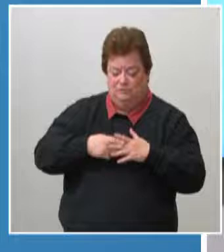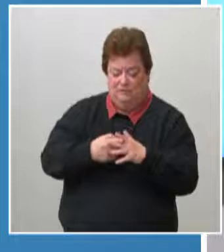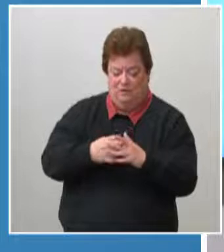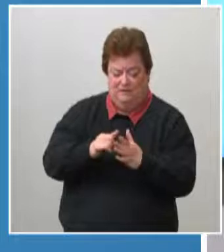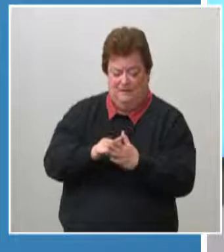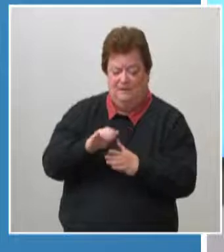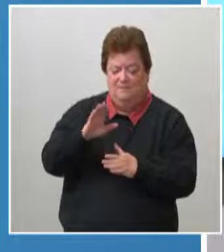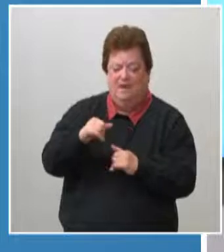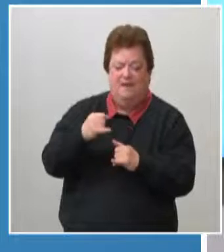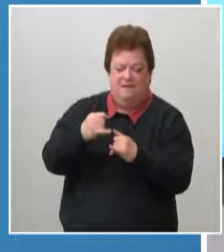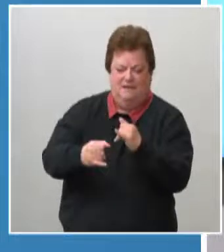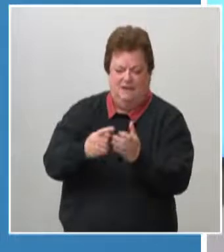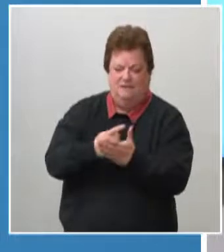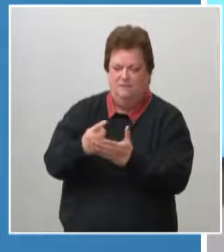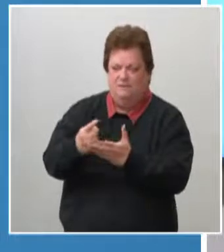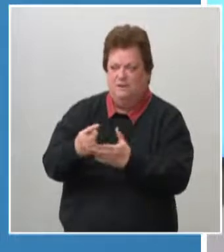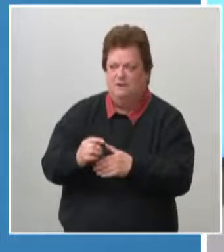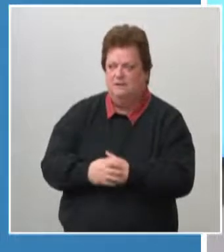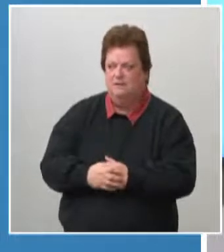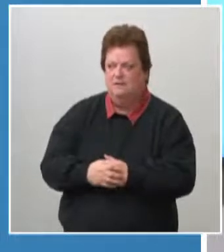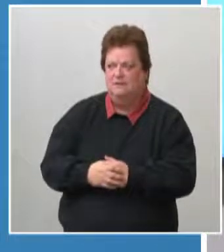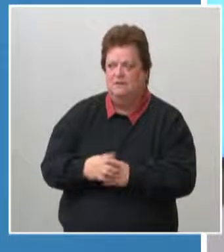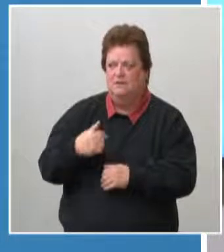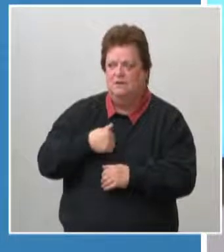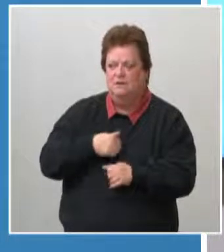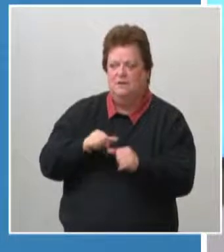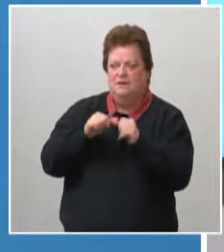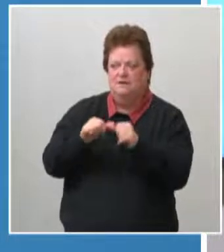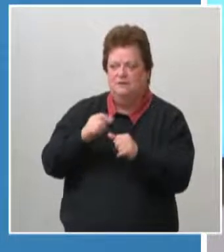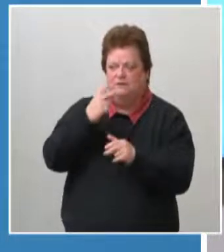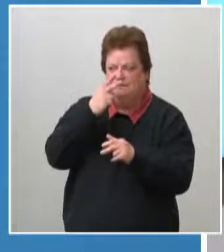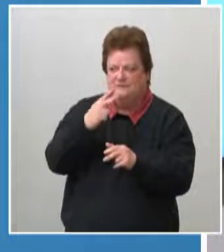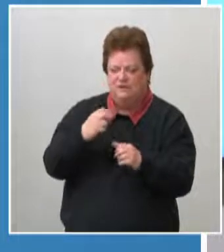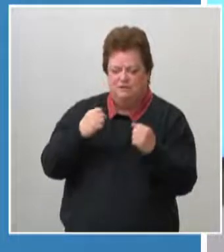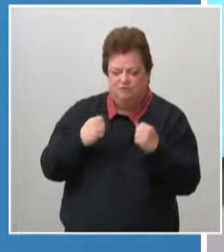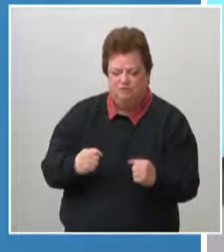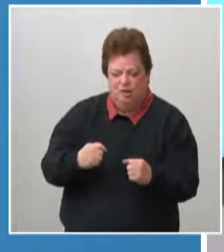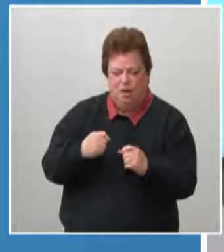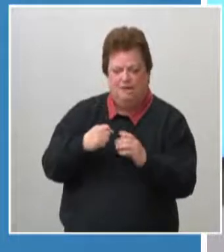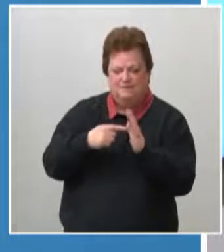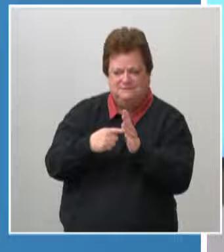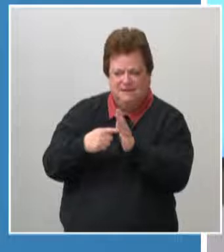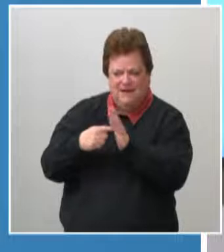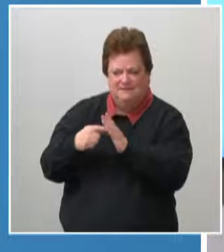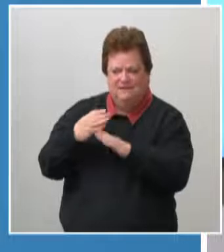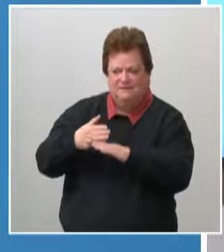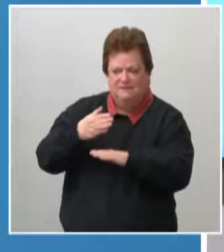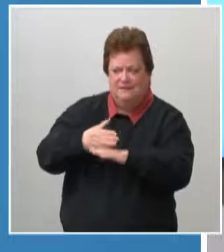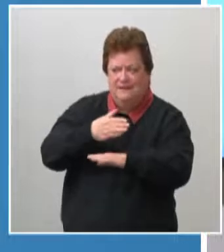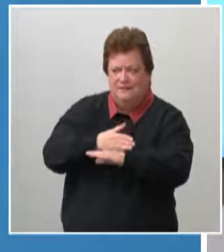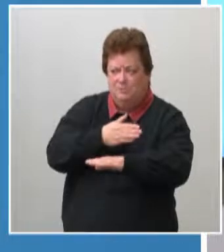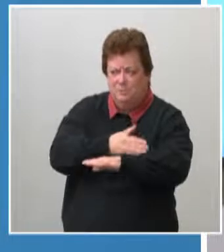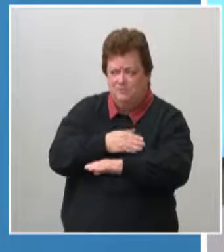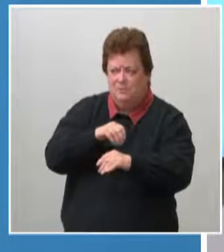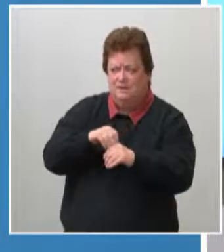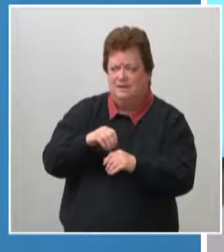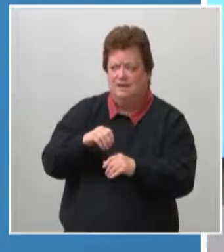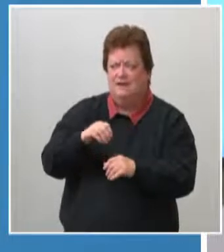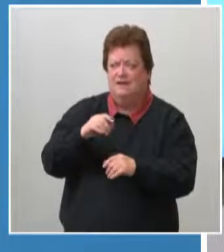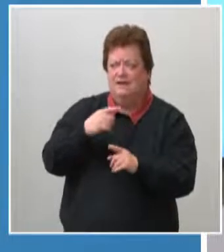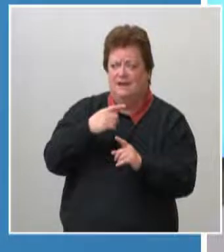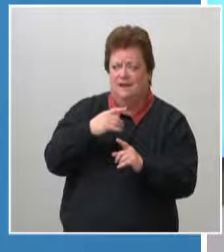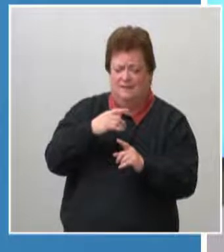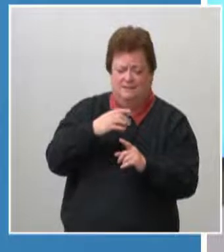by the end of the week. And we continue to see strong signs of improvement in our local situation. In cases